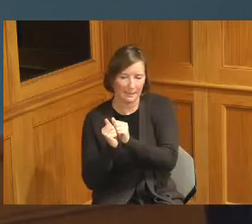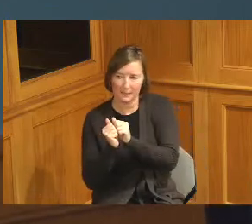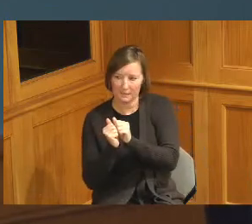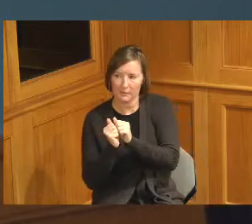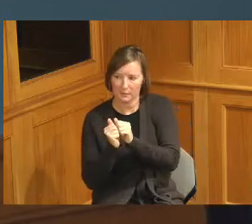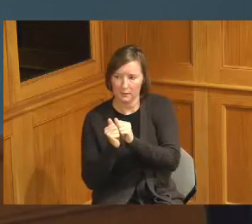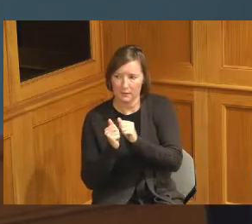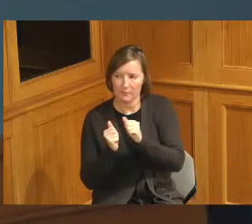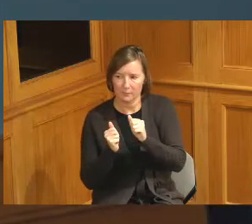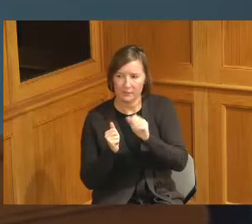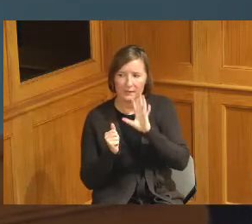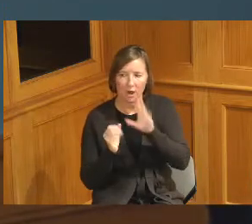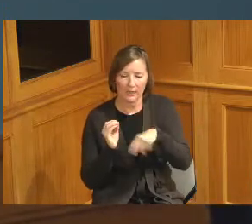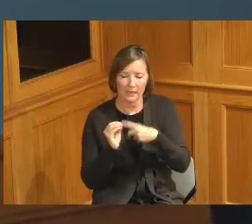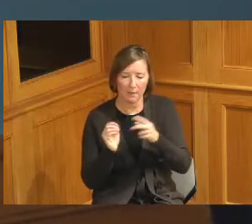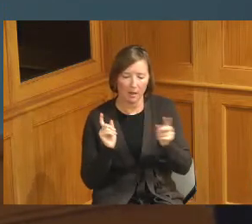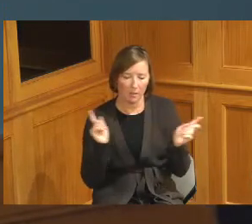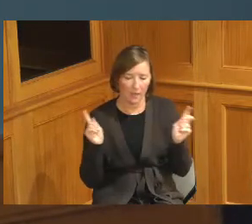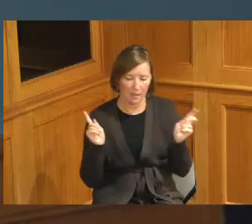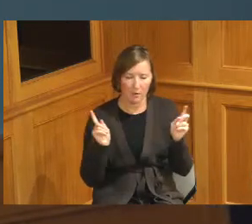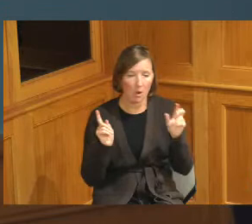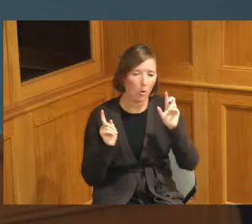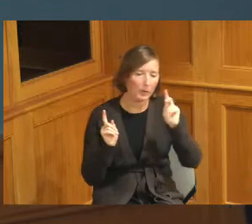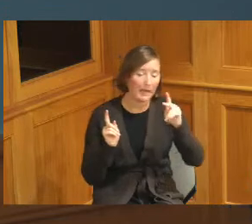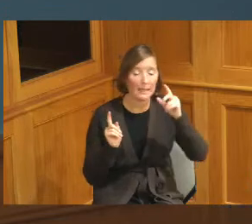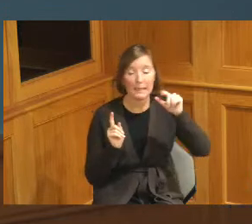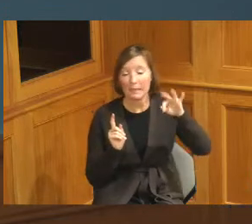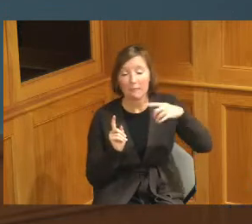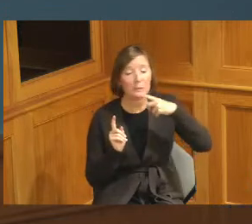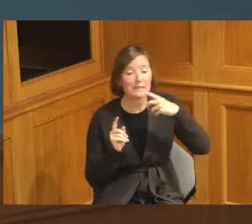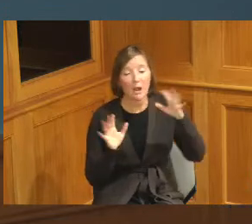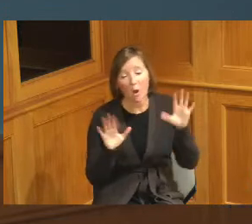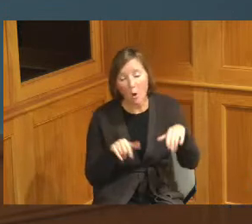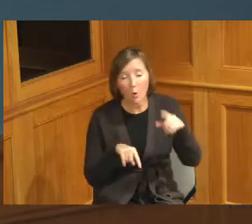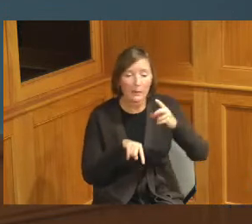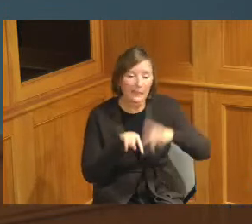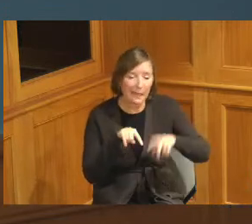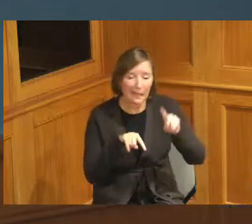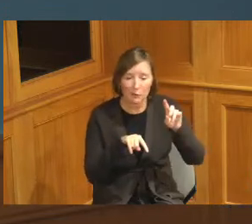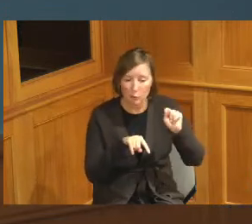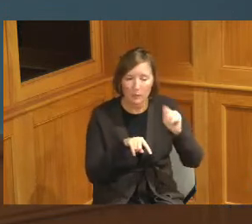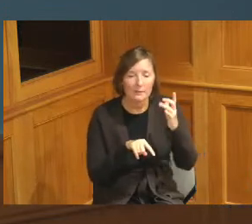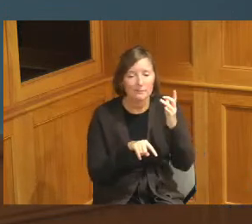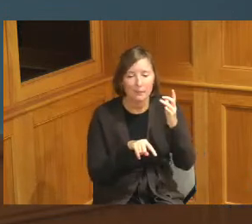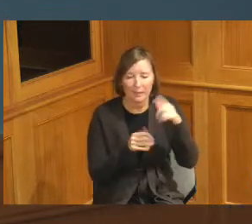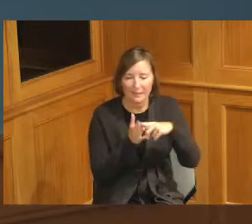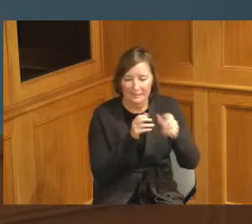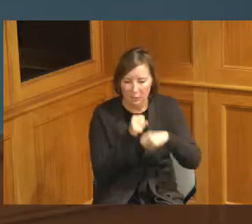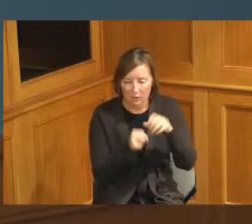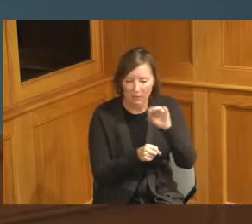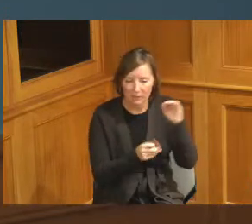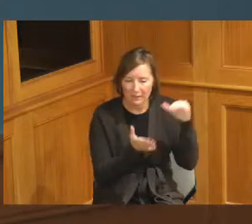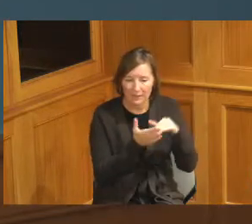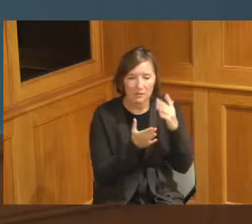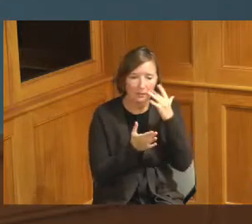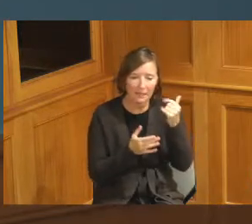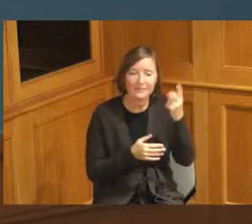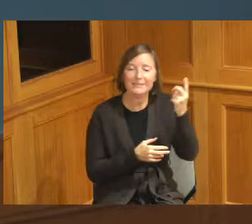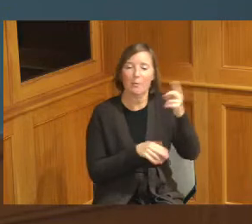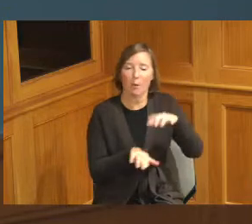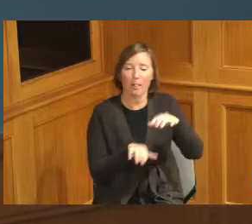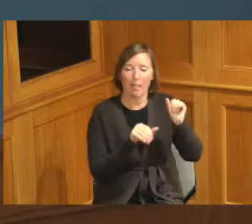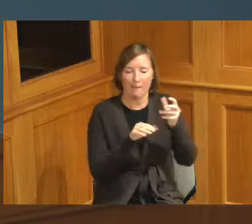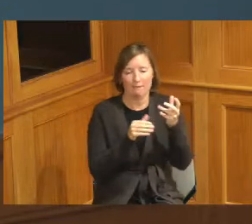them, okay, 50,000, we couldn't do it this year because we had an employee that left us. I'm willing to do that, but I want that